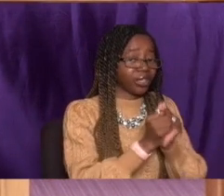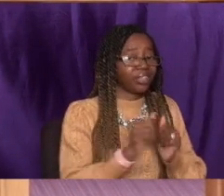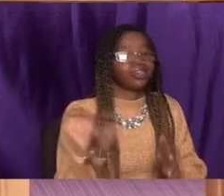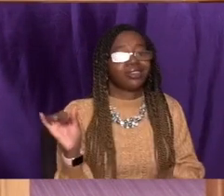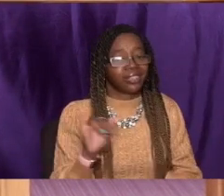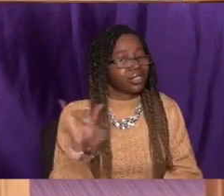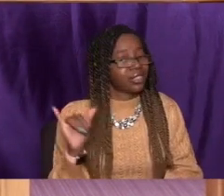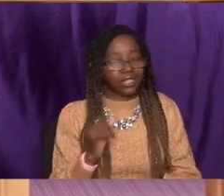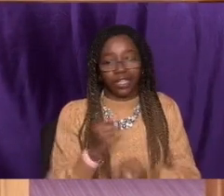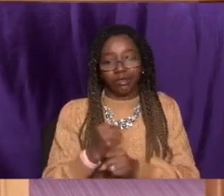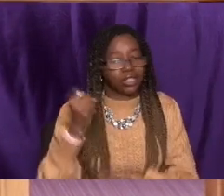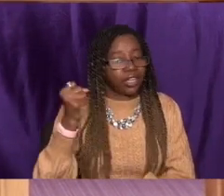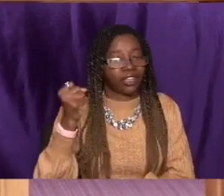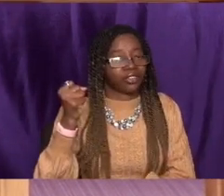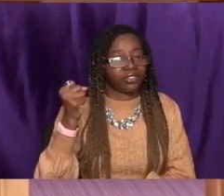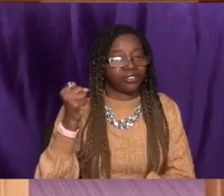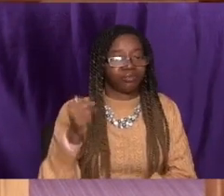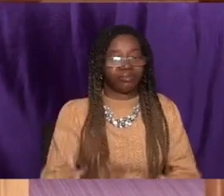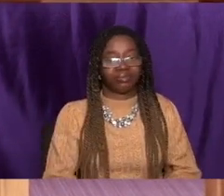same staff.